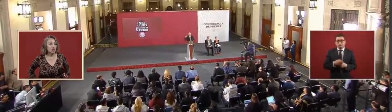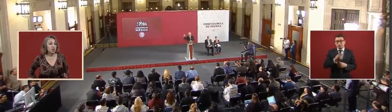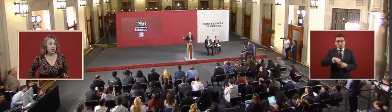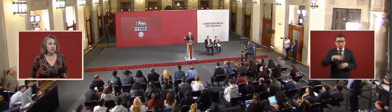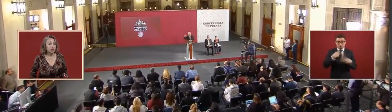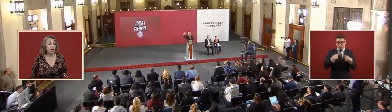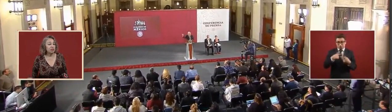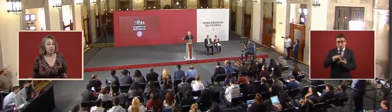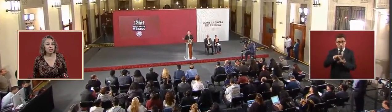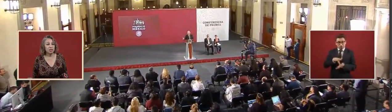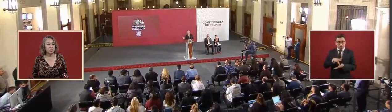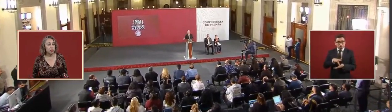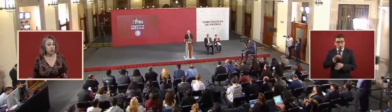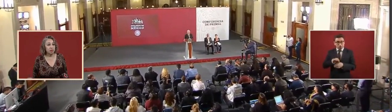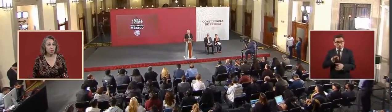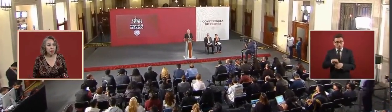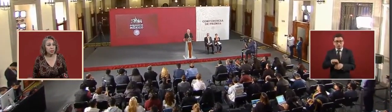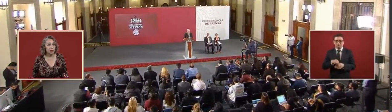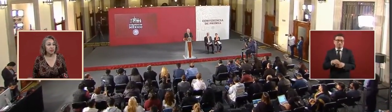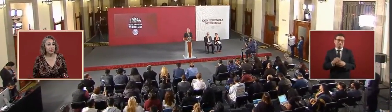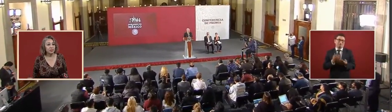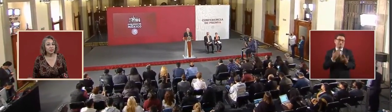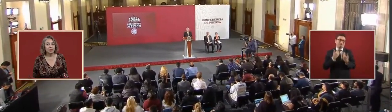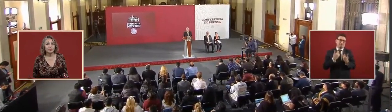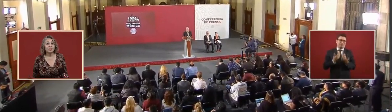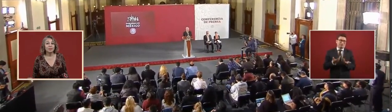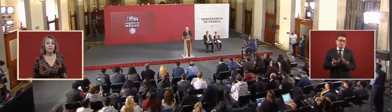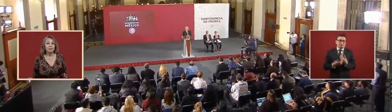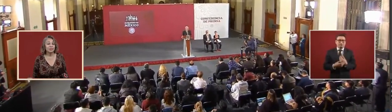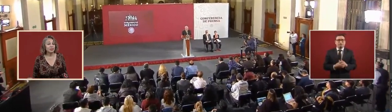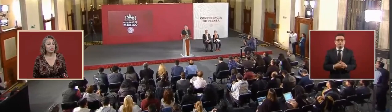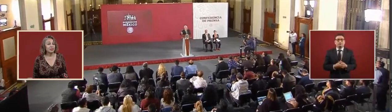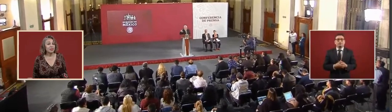that you're going to count on the support of the people.